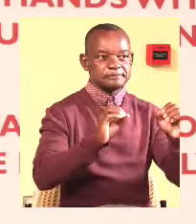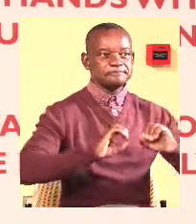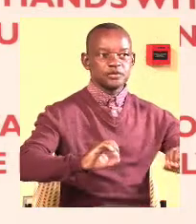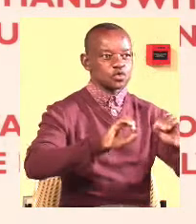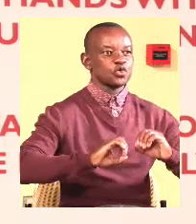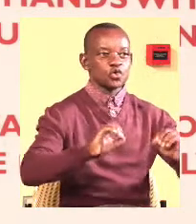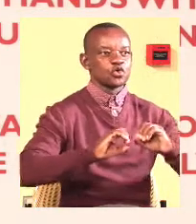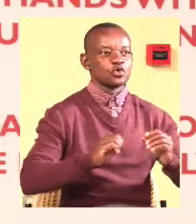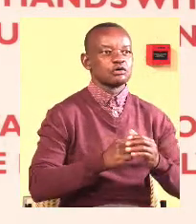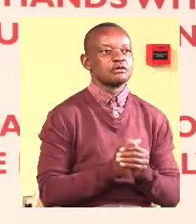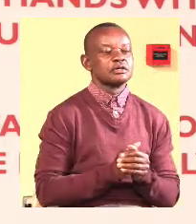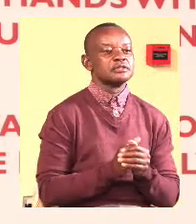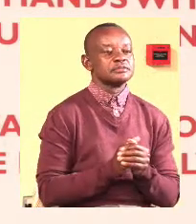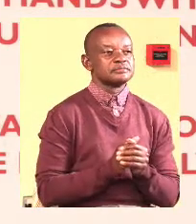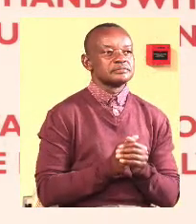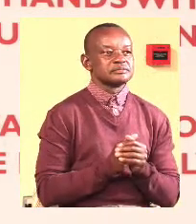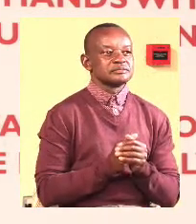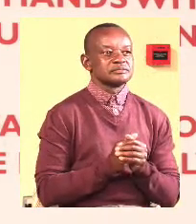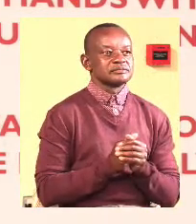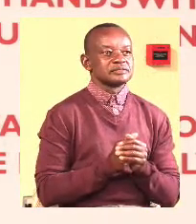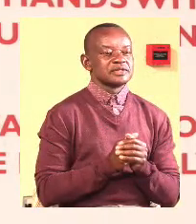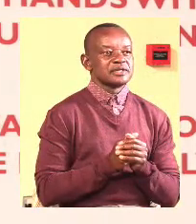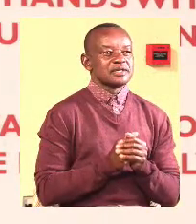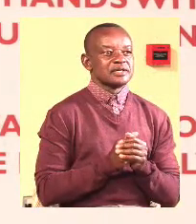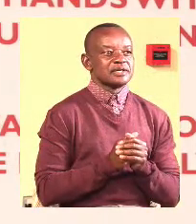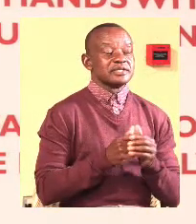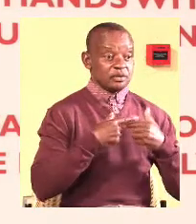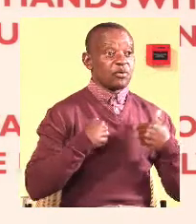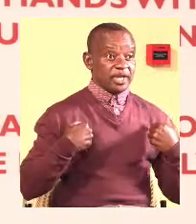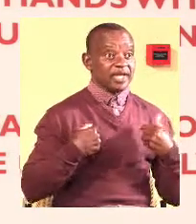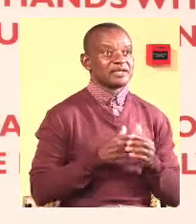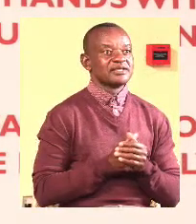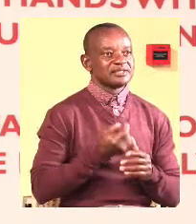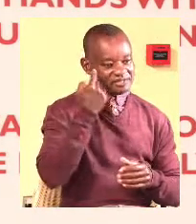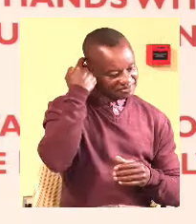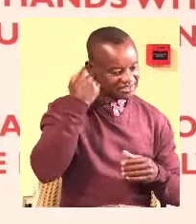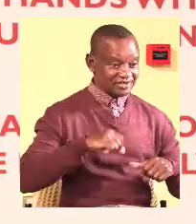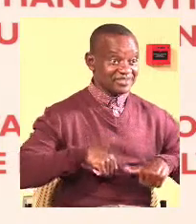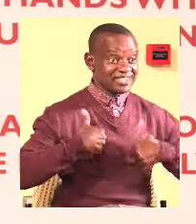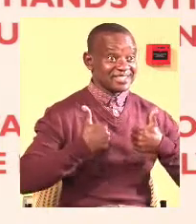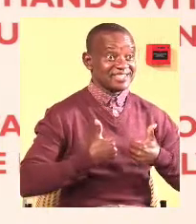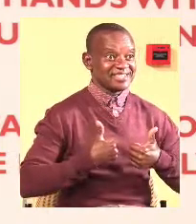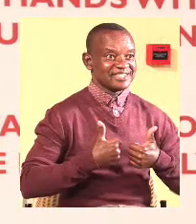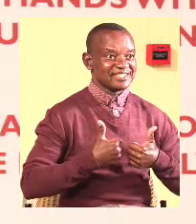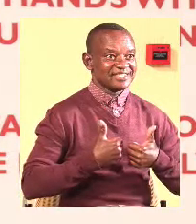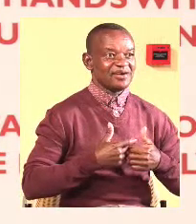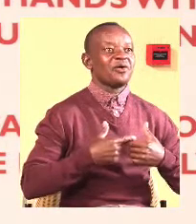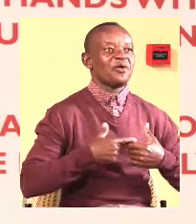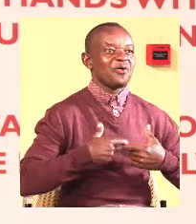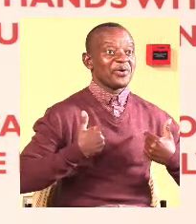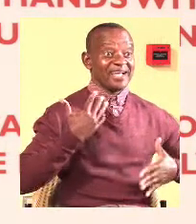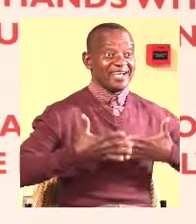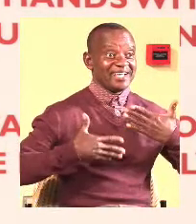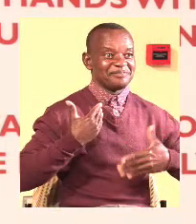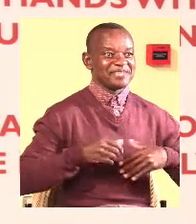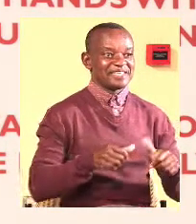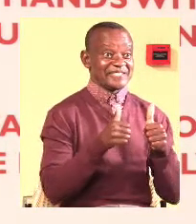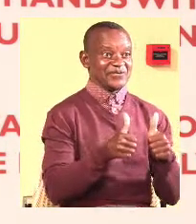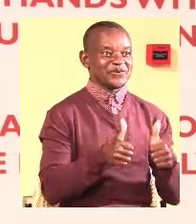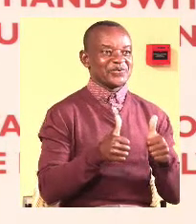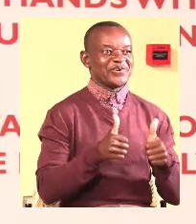ministry, that we consider that as good news. We are happy for that. And